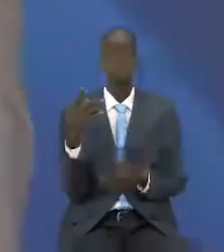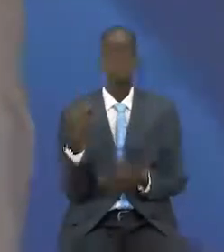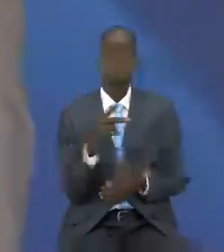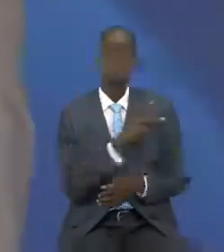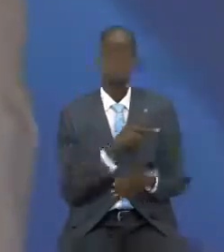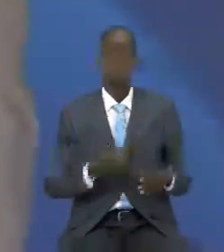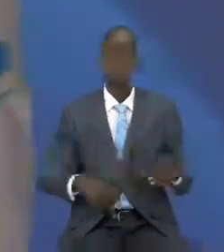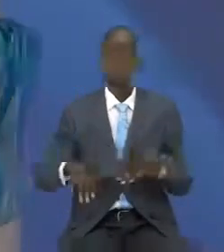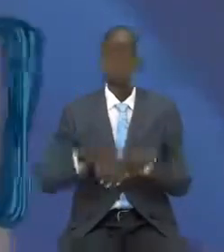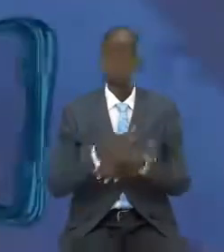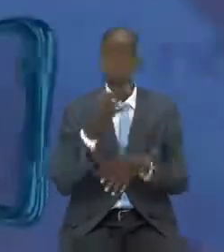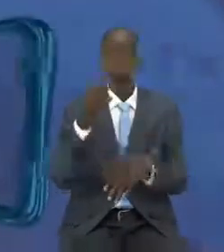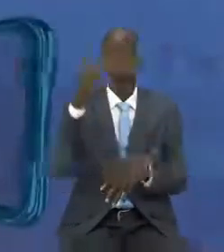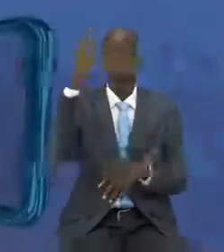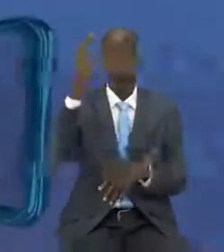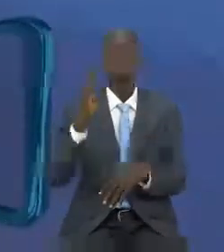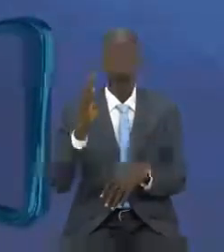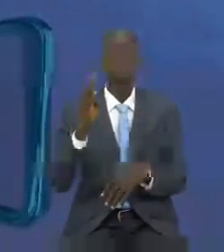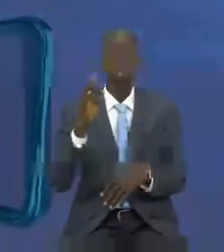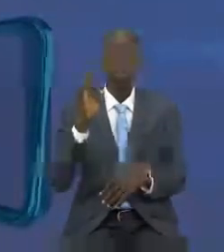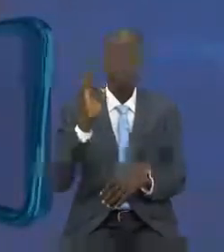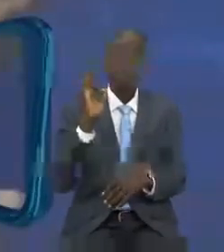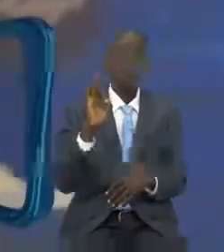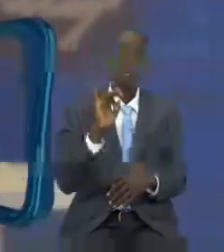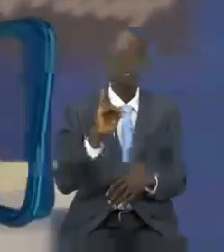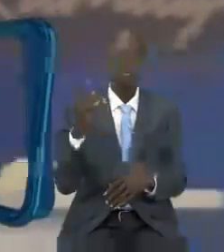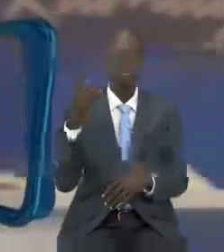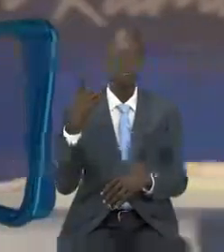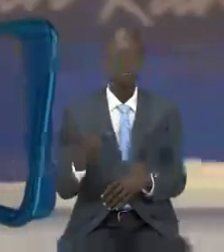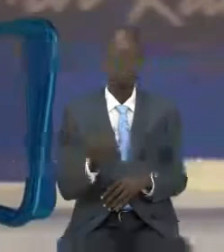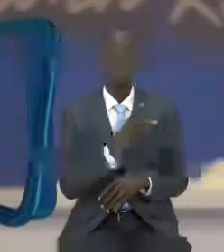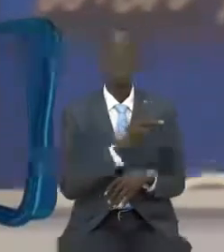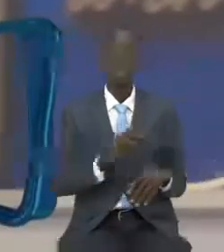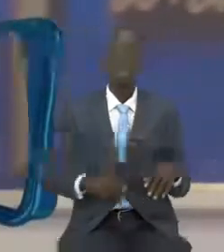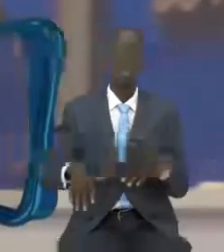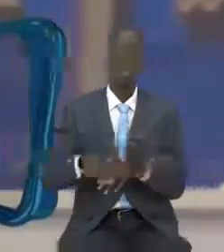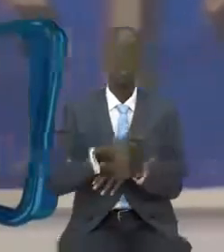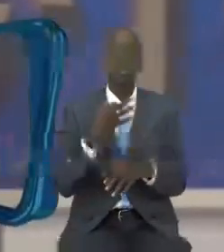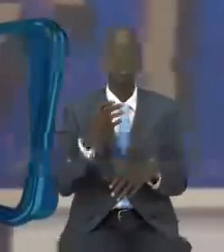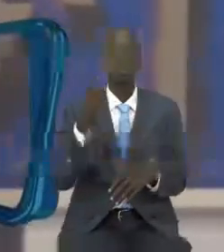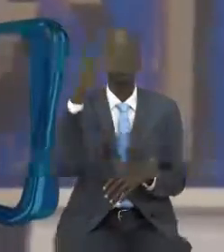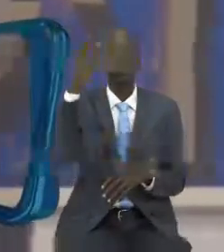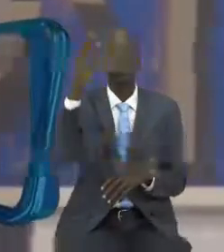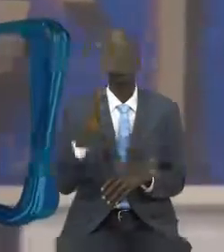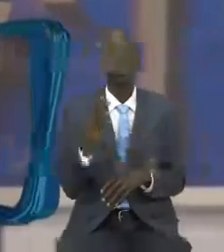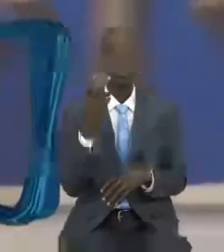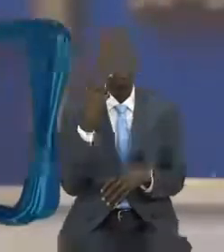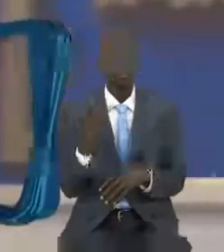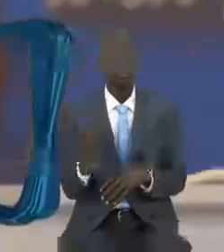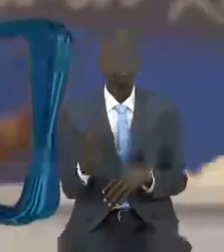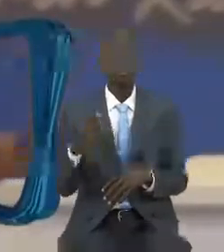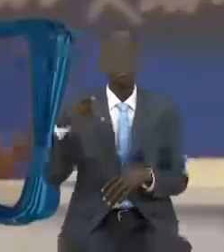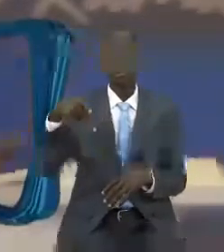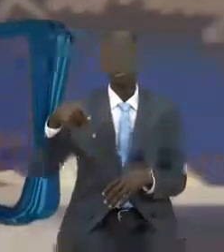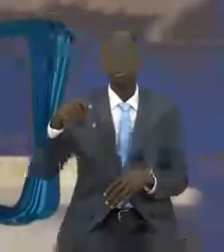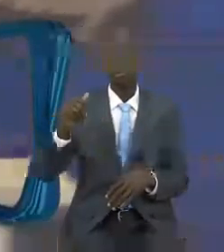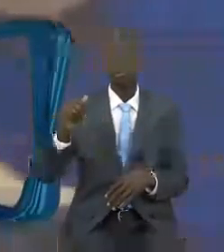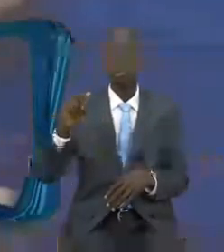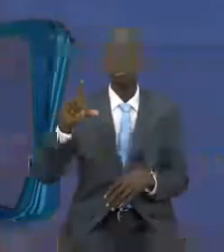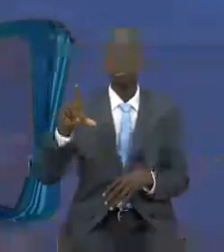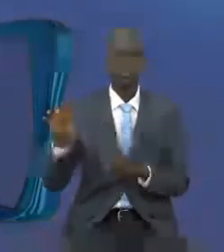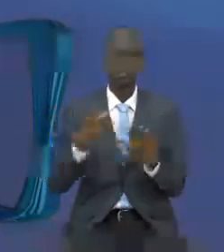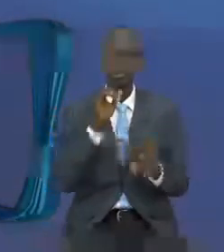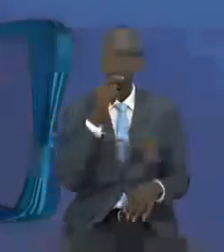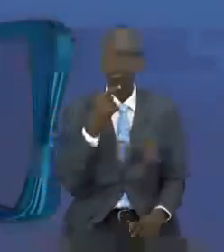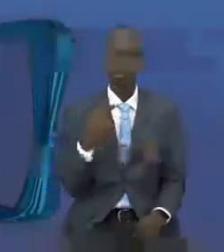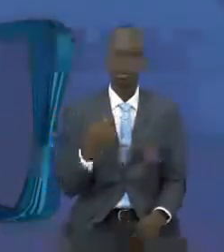God. Preaching the kingdom of God. Paul the Apostle did not say, I've graduated from that now.